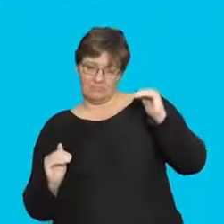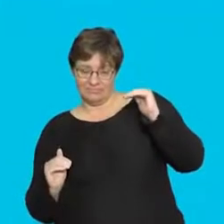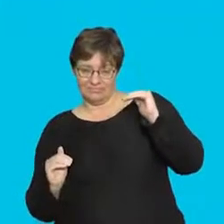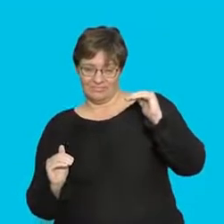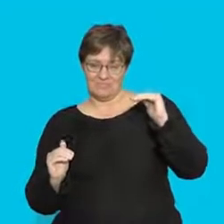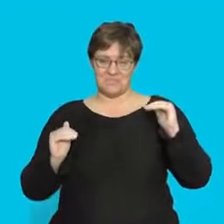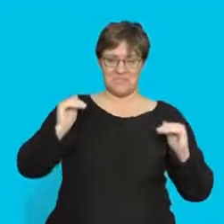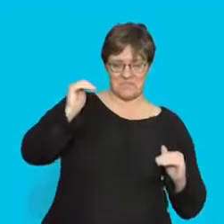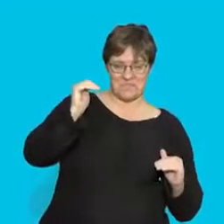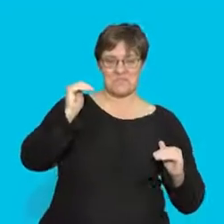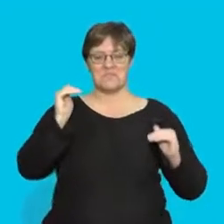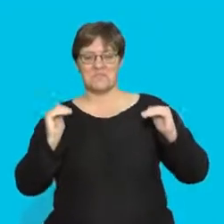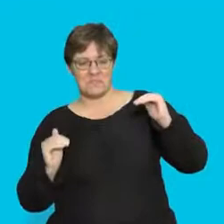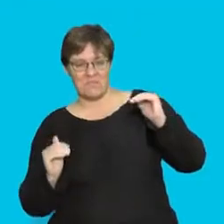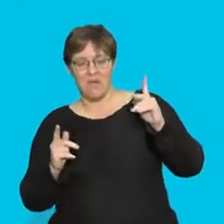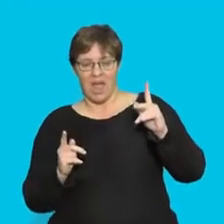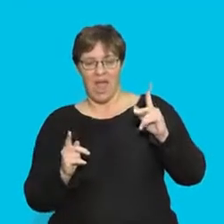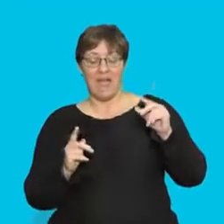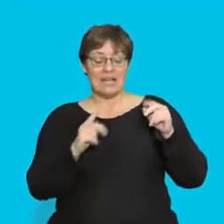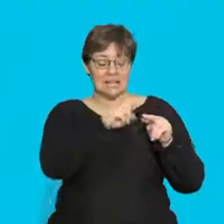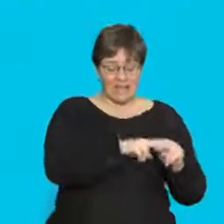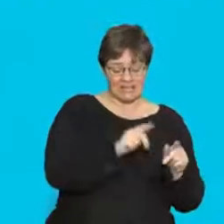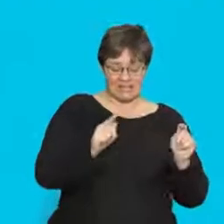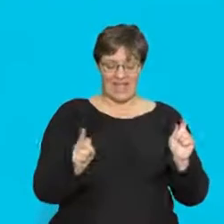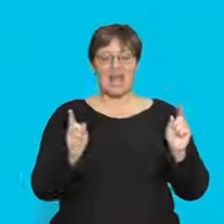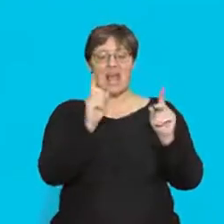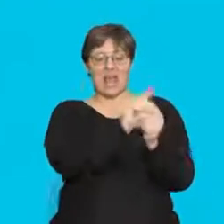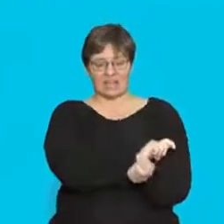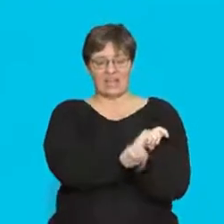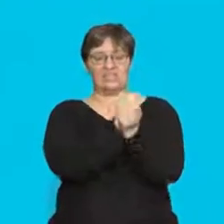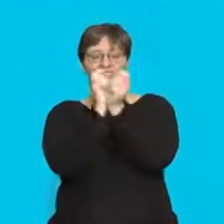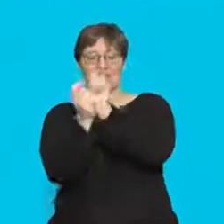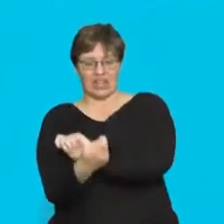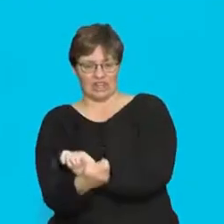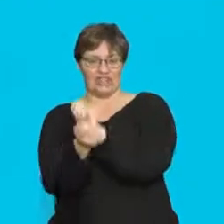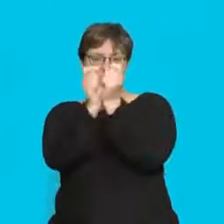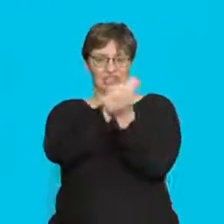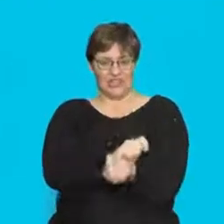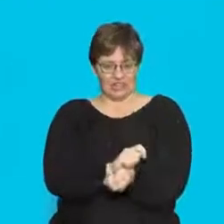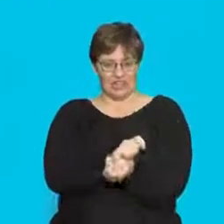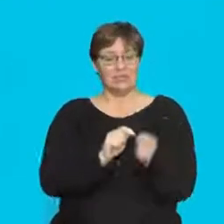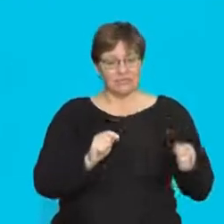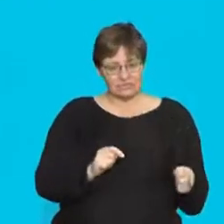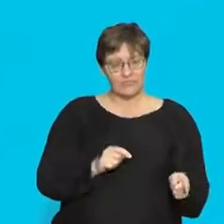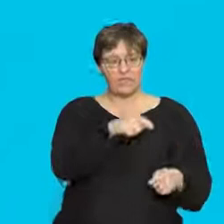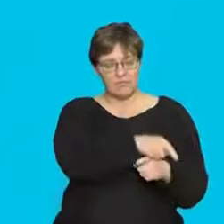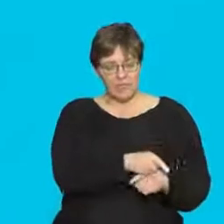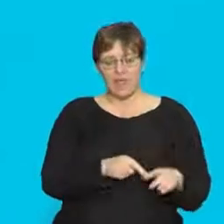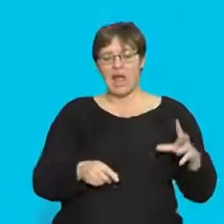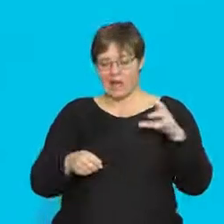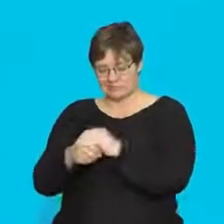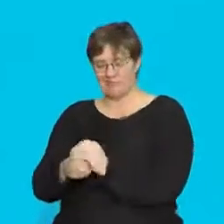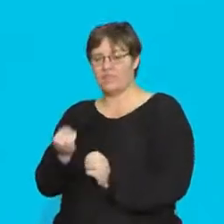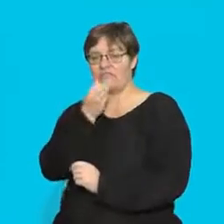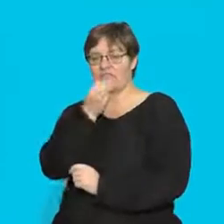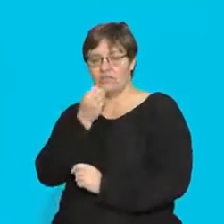predator and prey populations are adapted to each other. They have certain adaptations that will allow them to catch